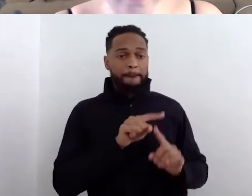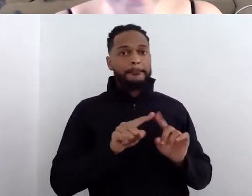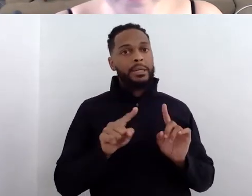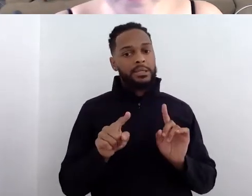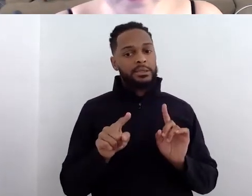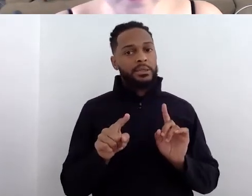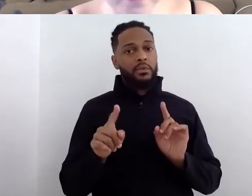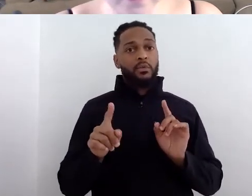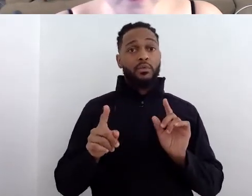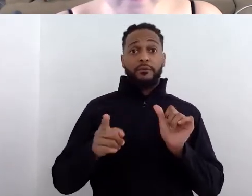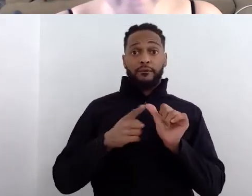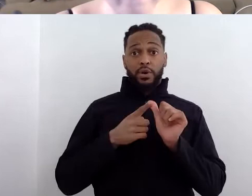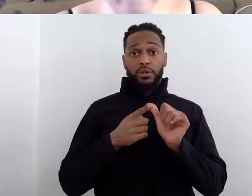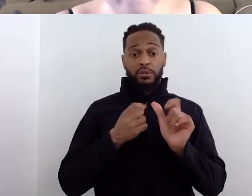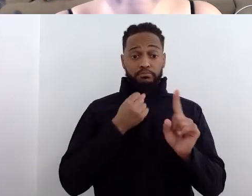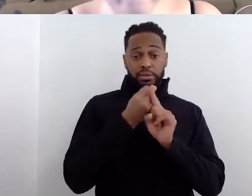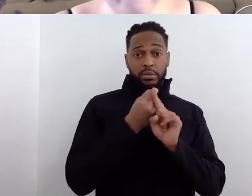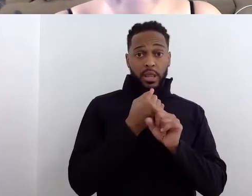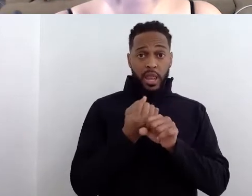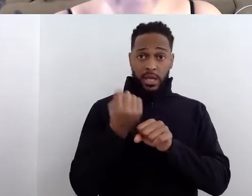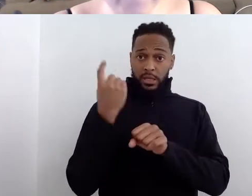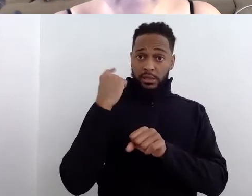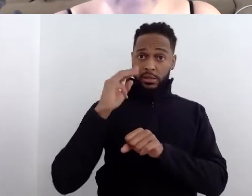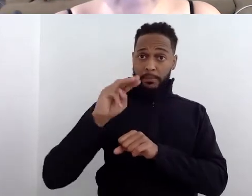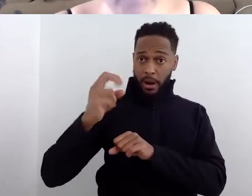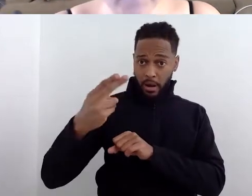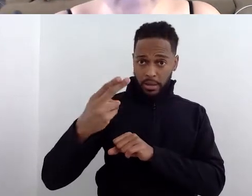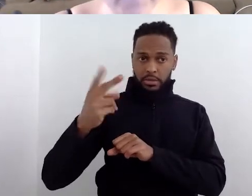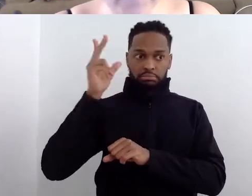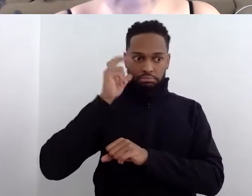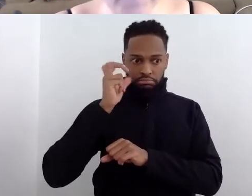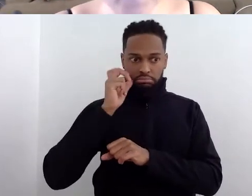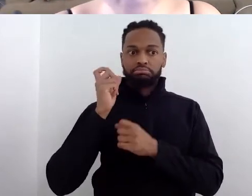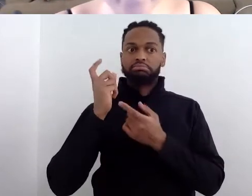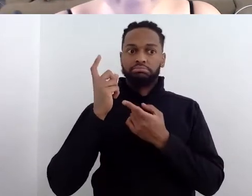I'm going to share a personal story, and since the beginning of the pandemic,